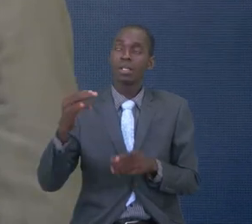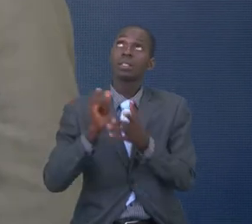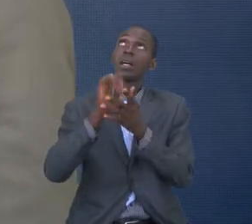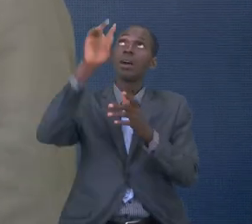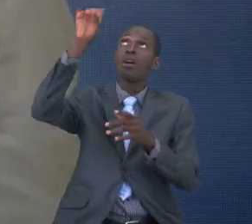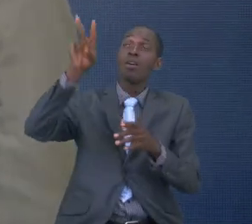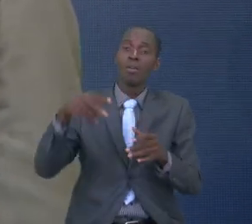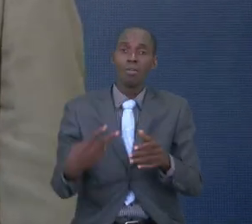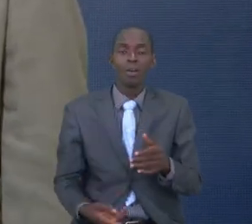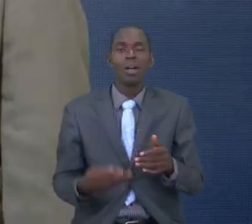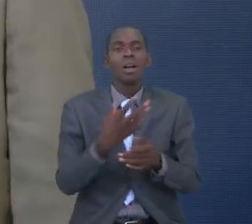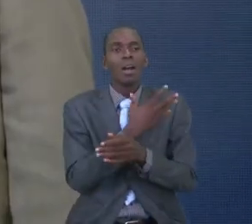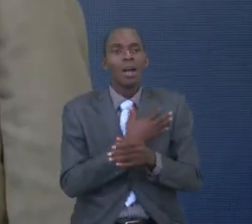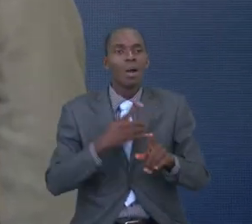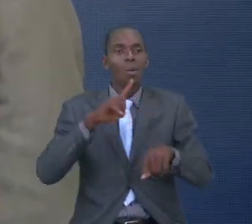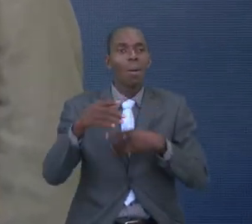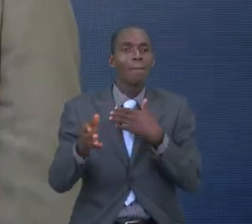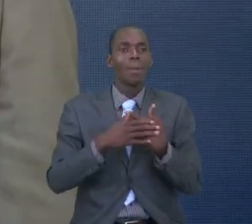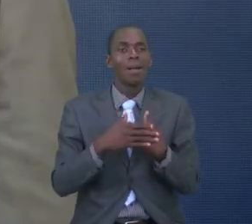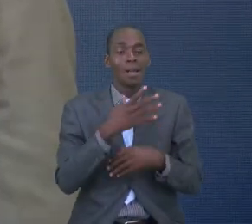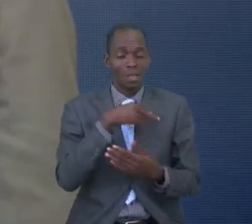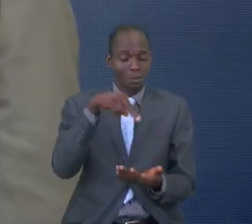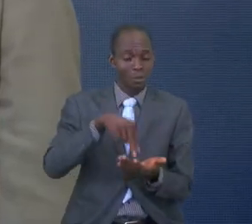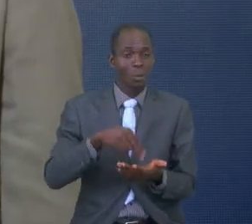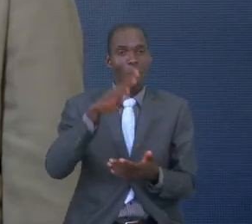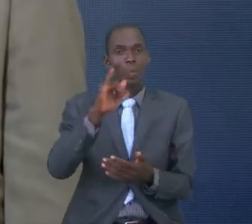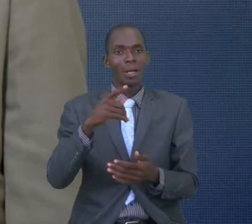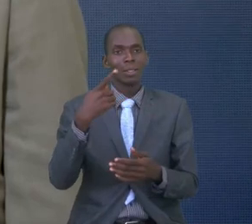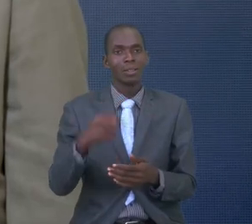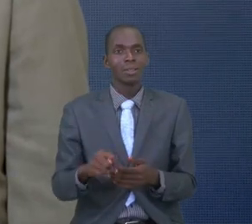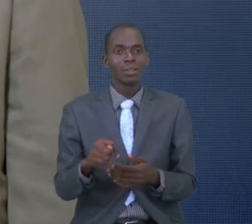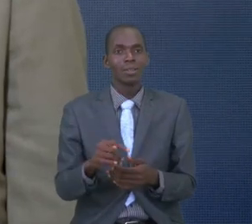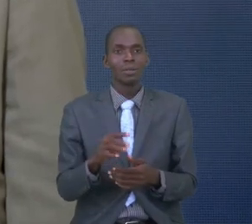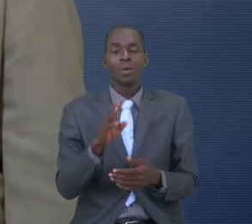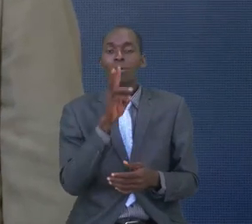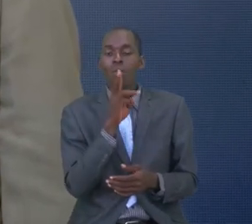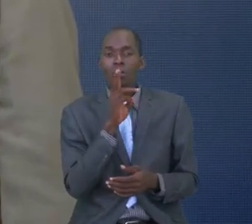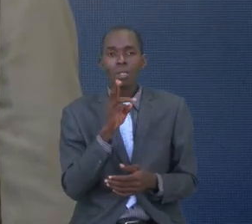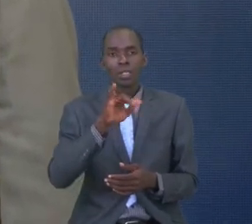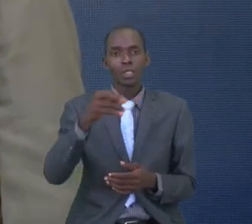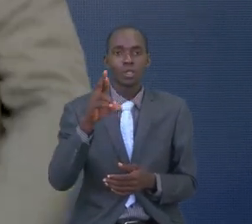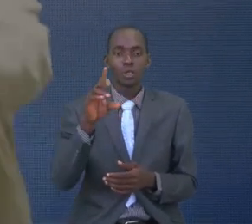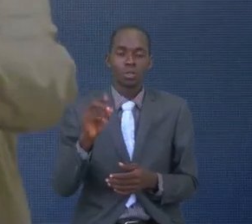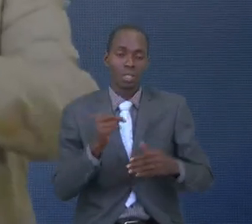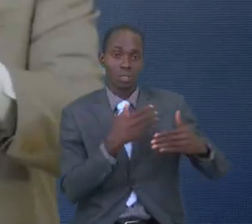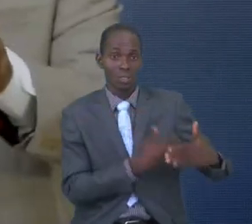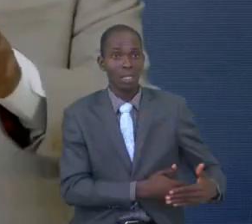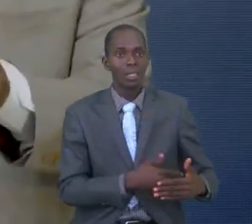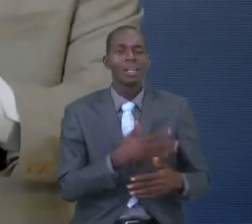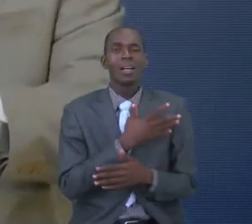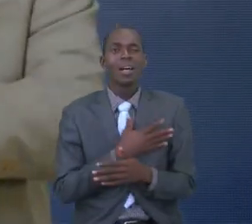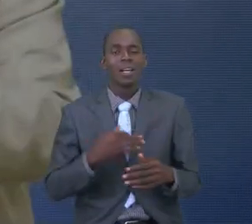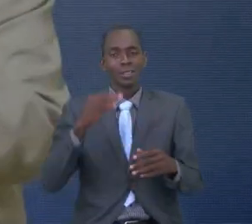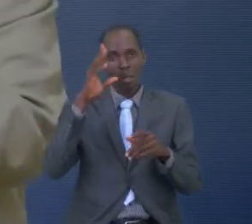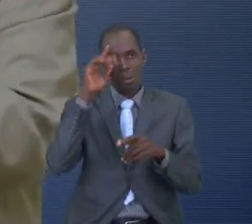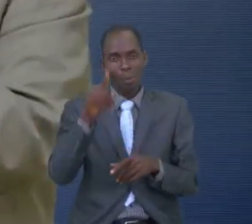went back and stood by the bank of Jordan. Verse 14, and he